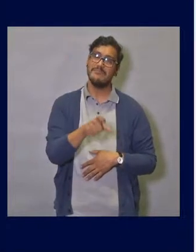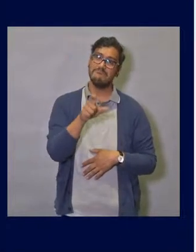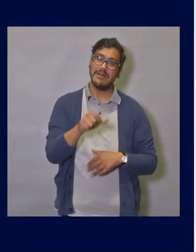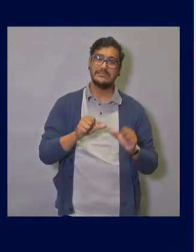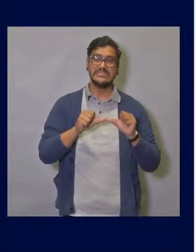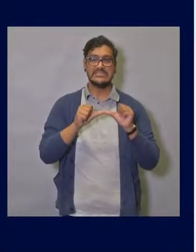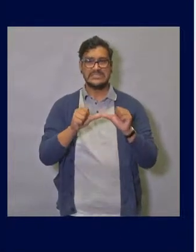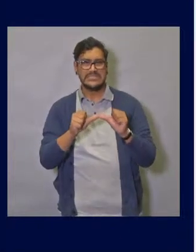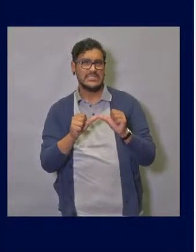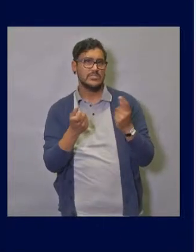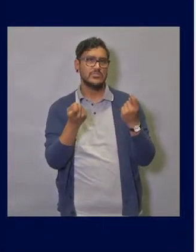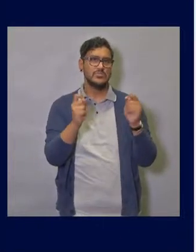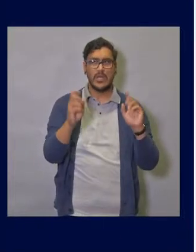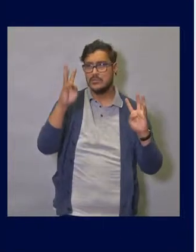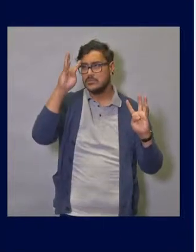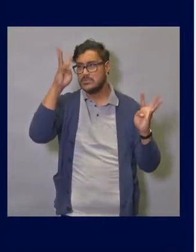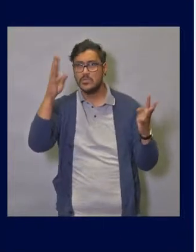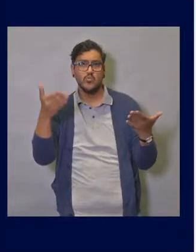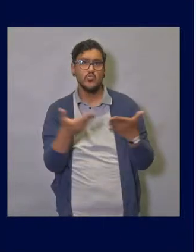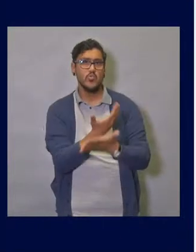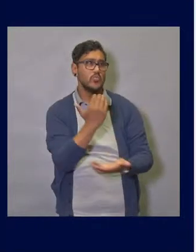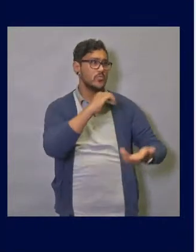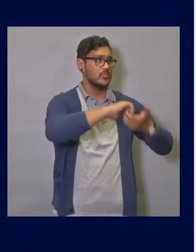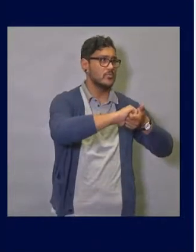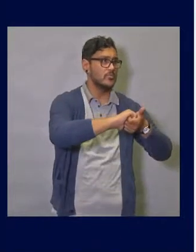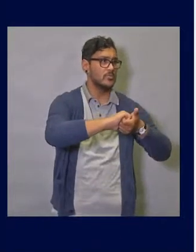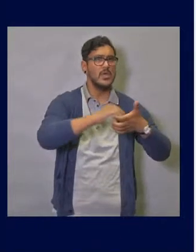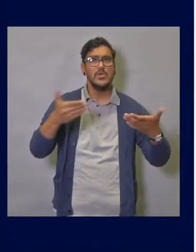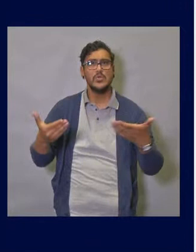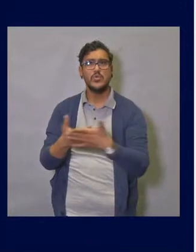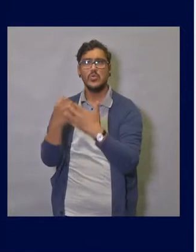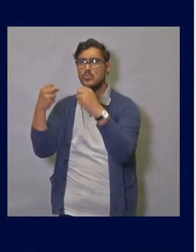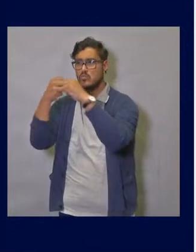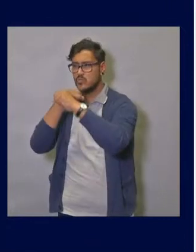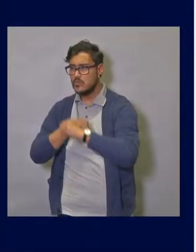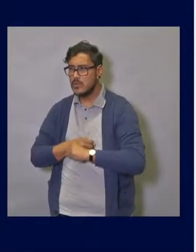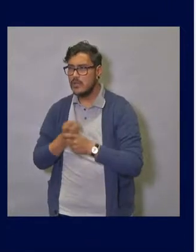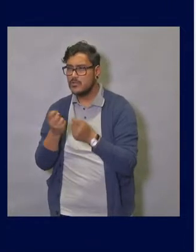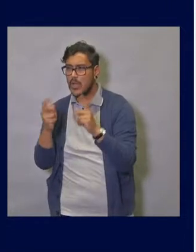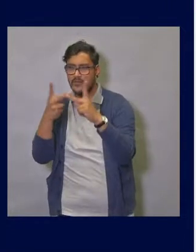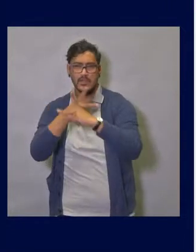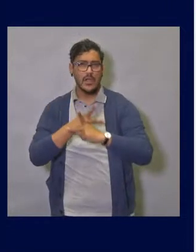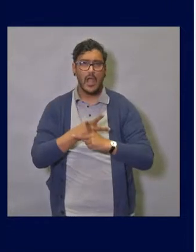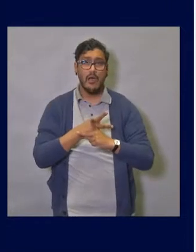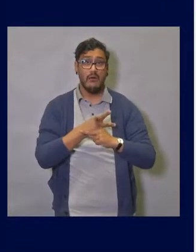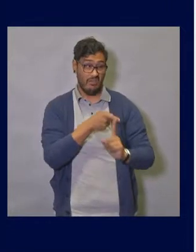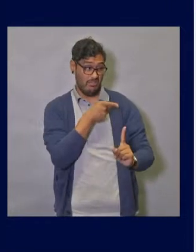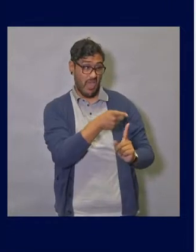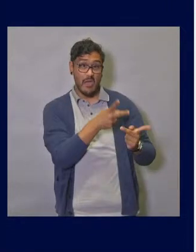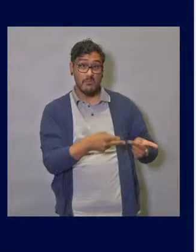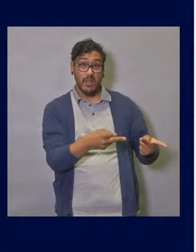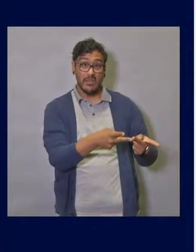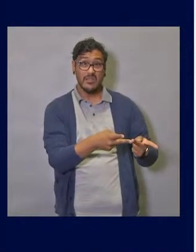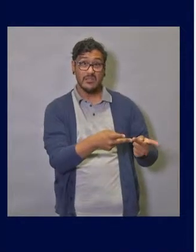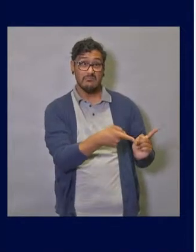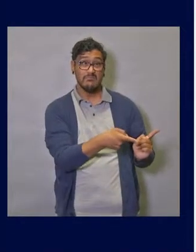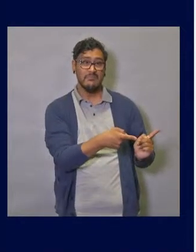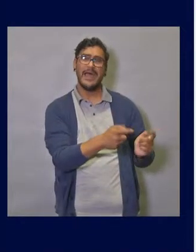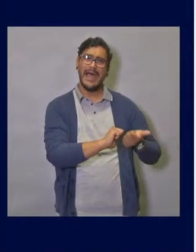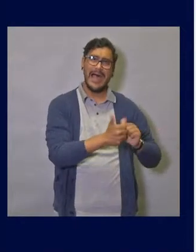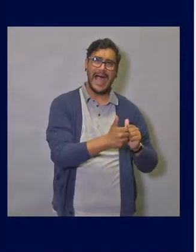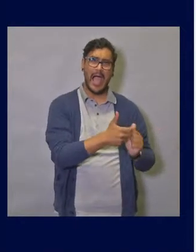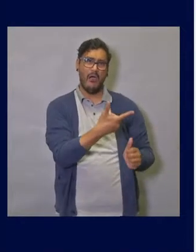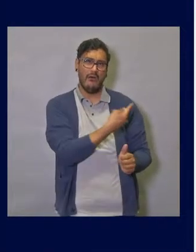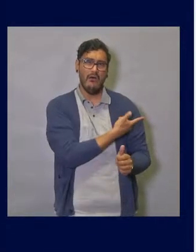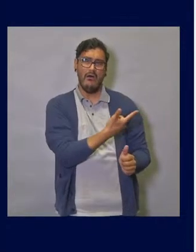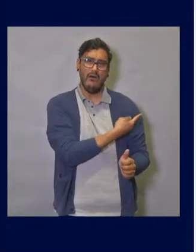up with new partnerships and strategies that make getting vaccinated in our hardest hit communities as accessible and as